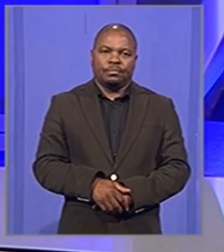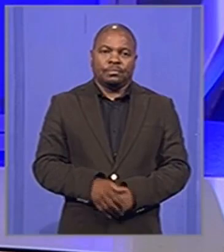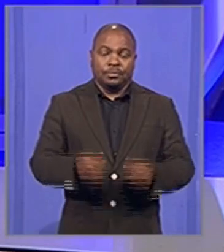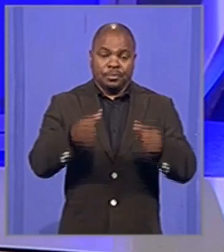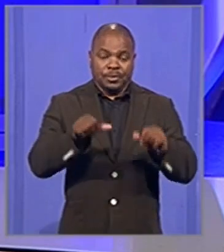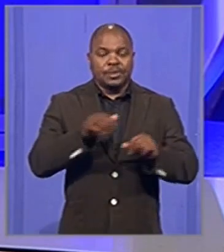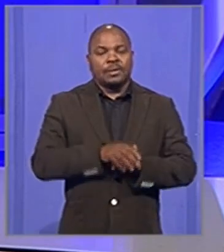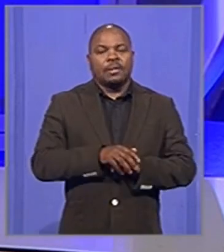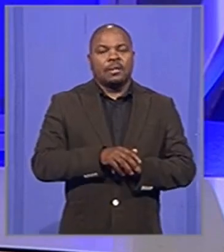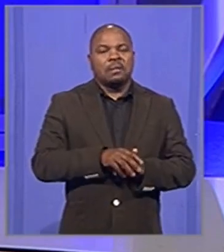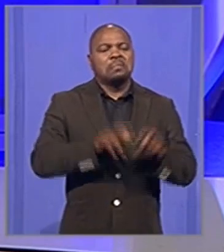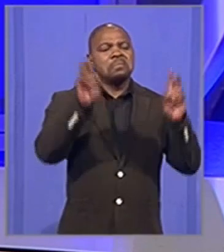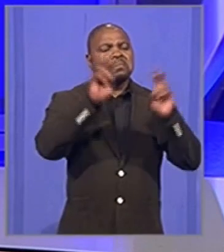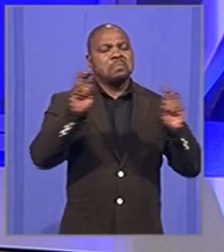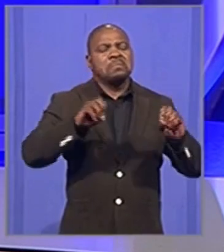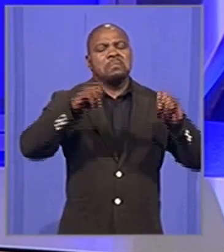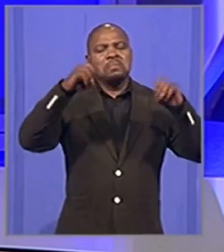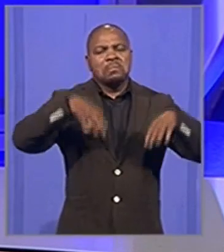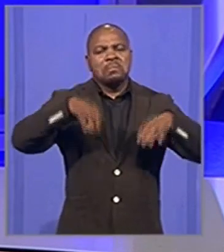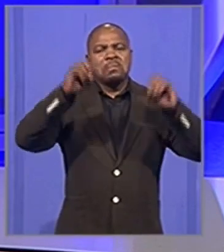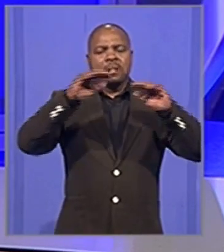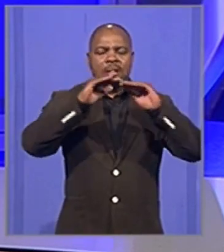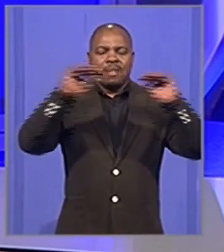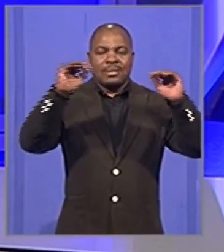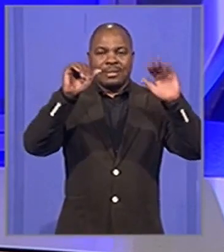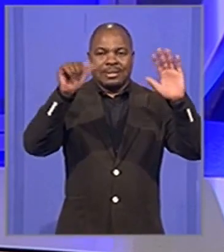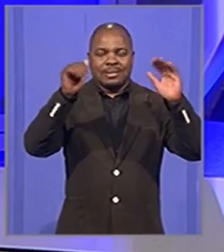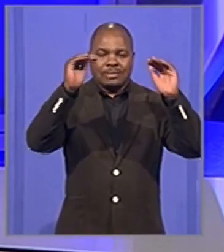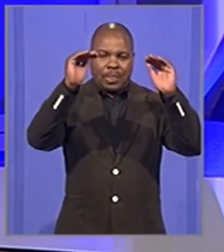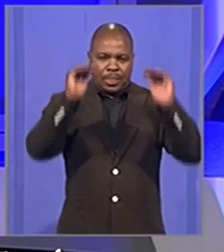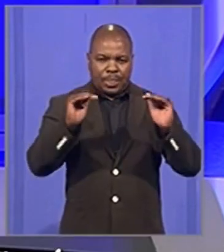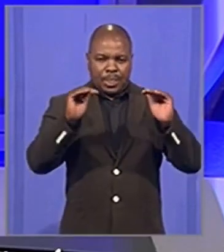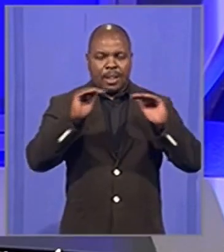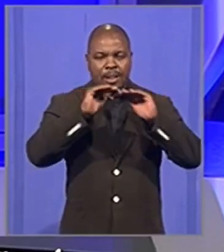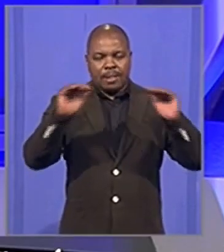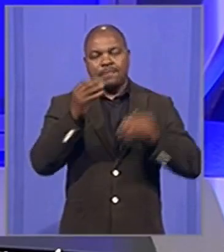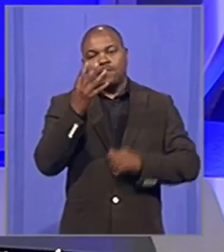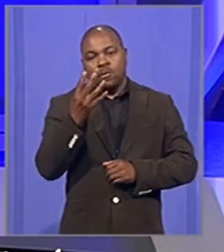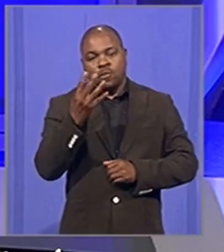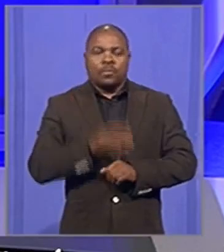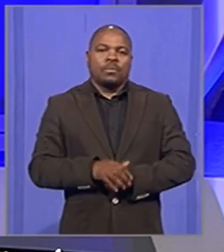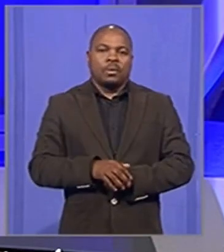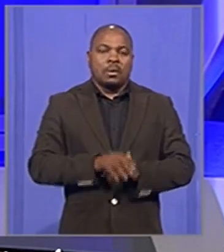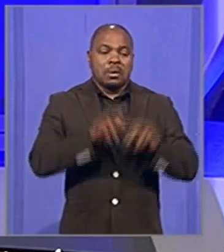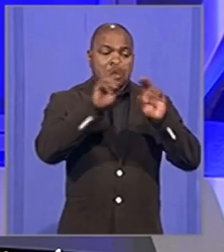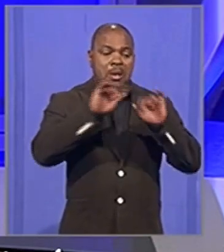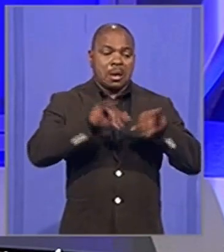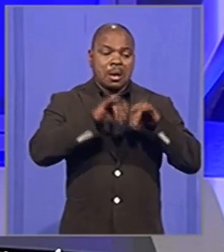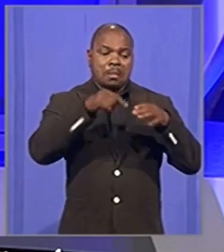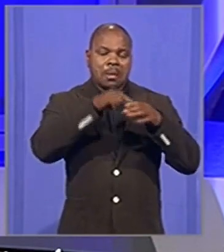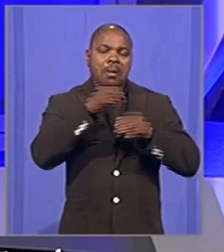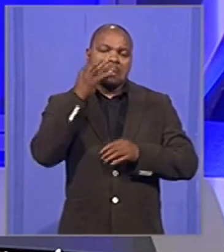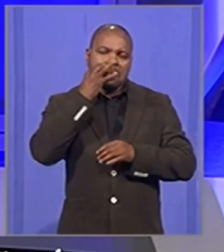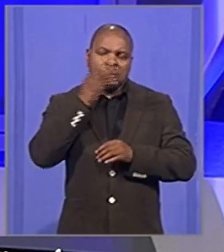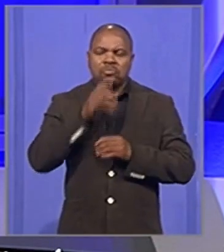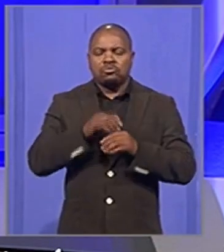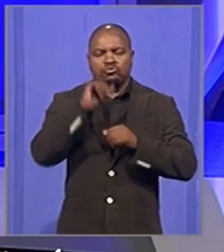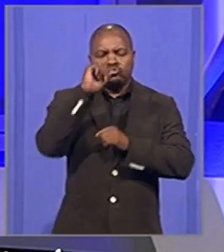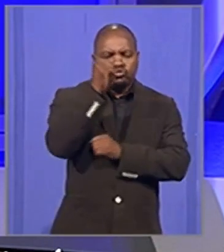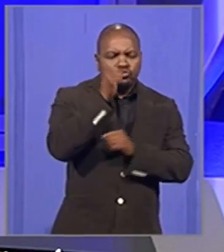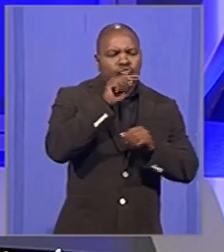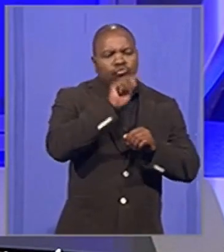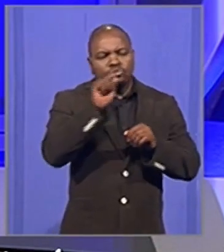Legato la go kgaolwa ga tlamelo ya motlakase le fokotsegile go tswa go laborataro go ya go labone. Eskom ya re kgonne go baakanya